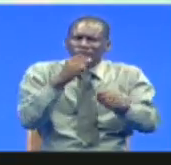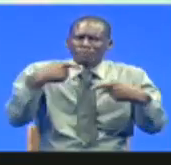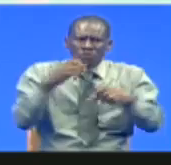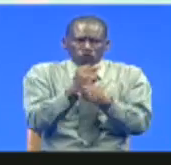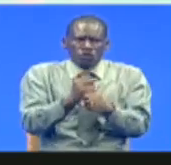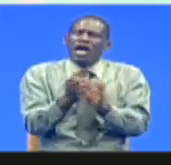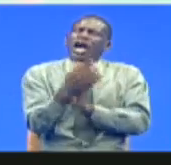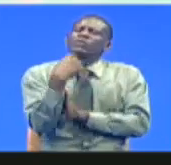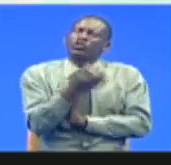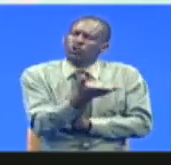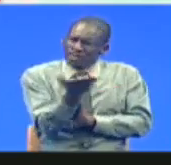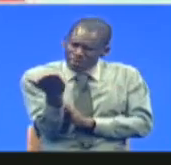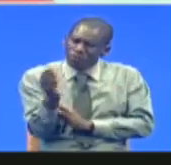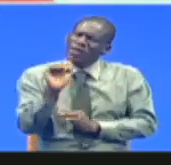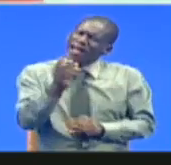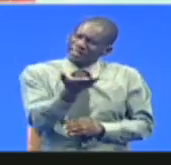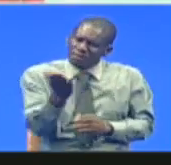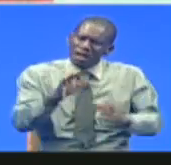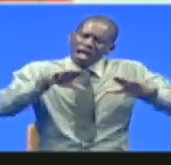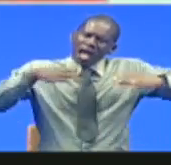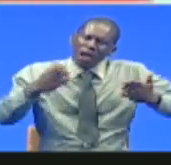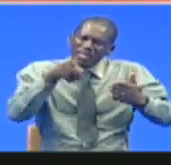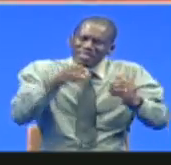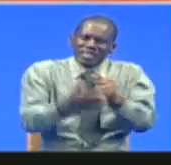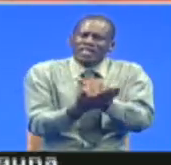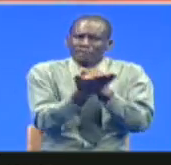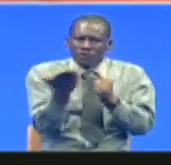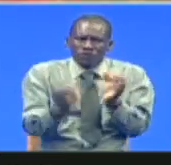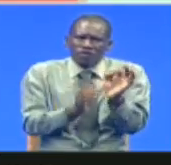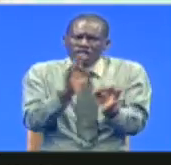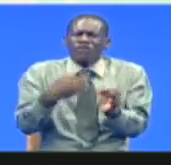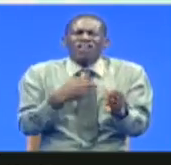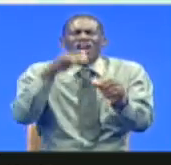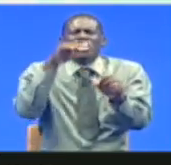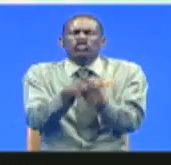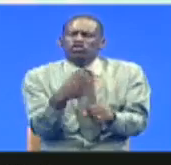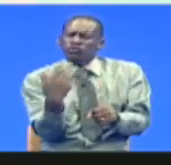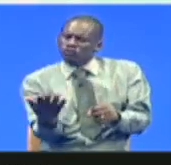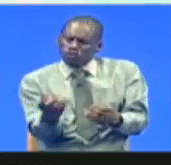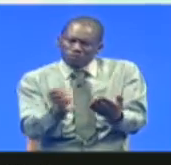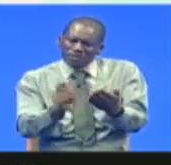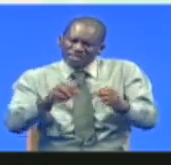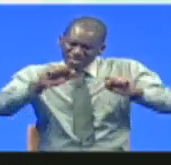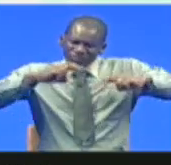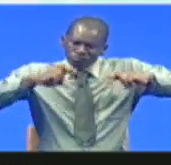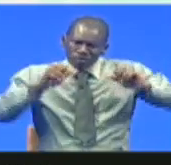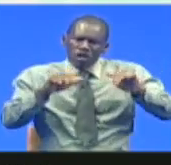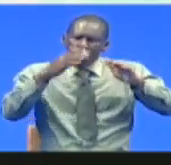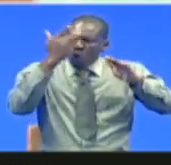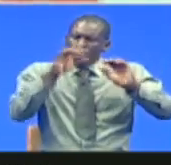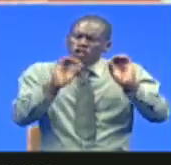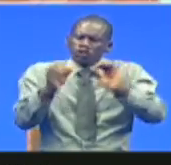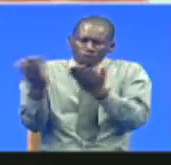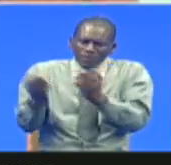challenged them, tukawauliza, how is it helping you? Mkiwa na hizi makaratasi mingi jeni, why can't we transfer this